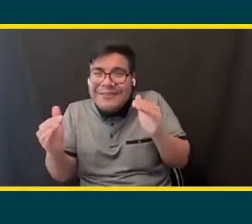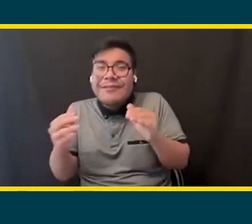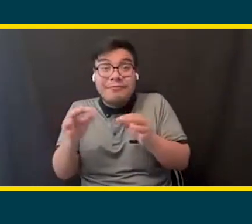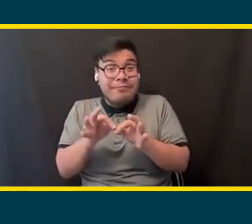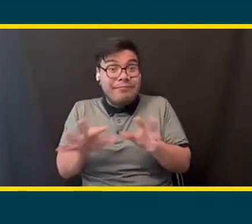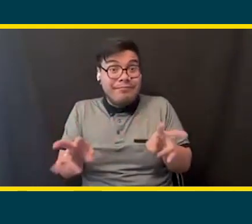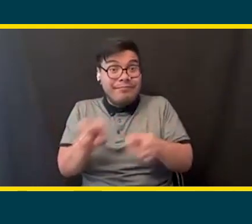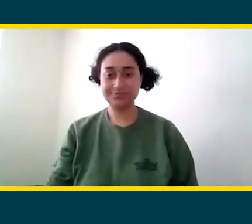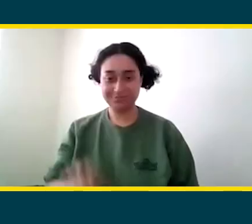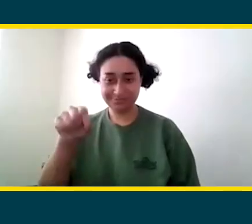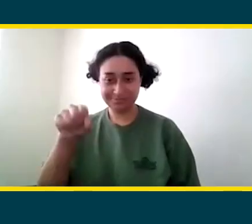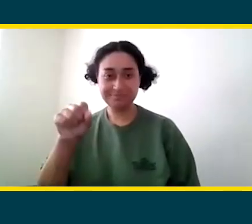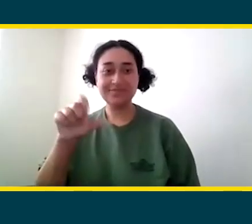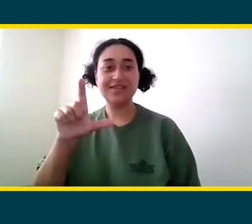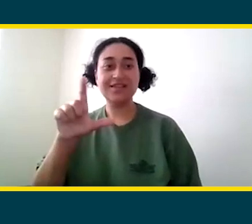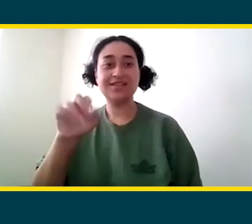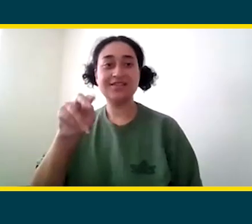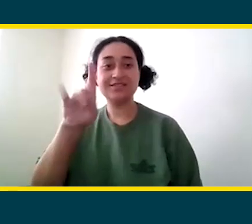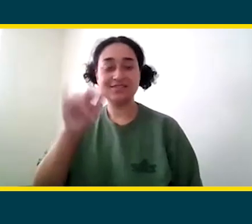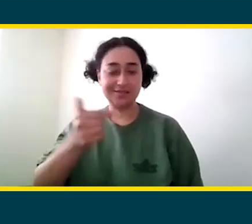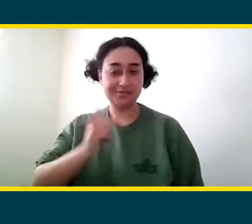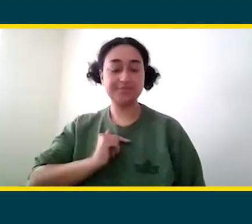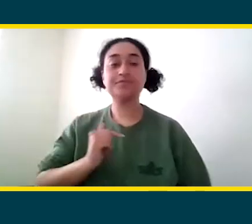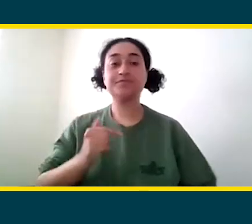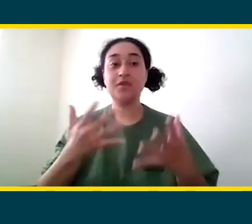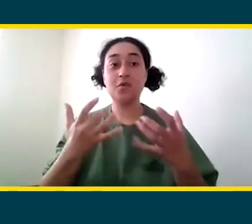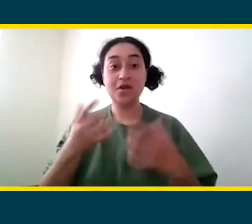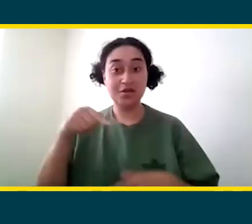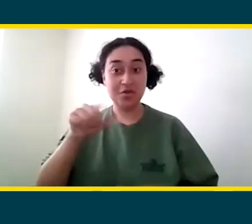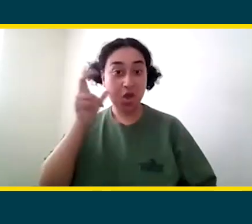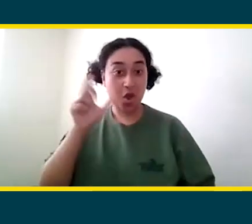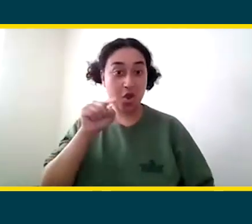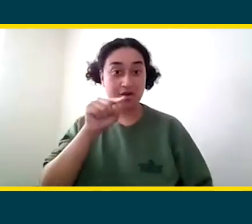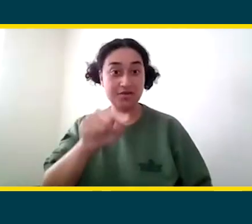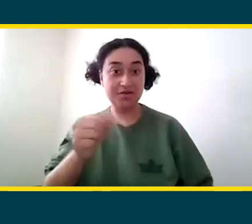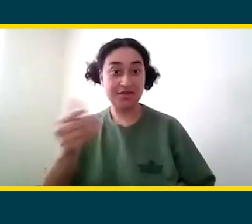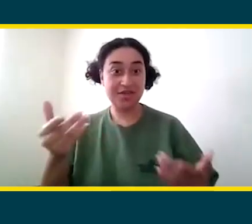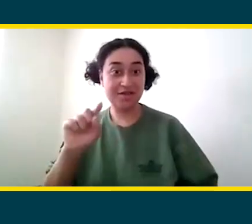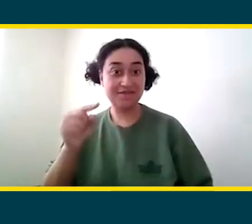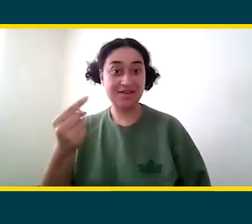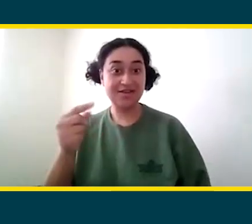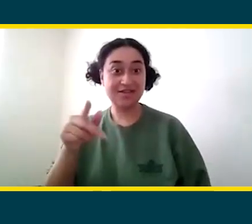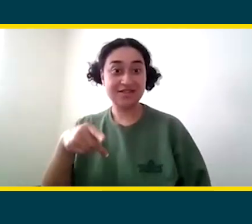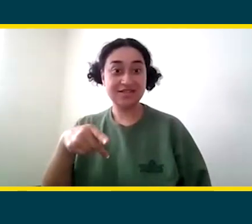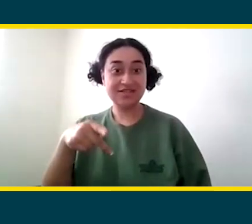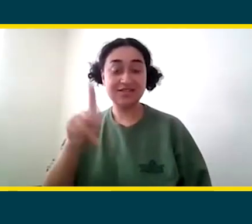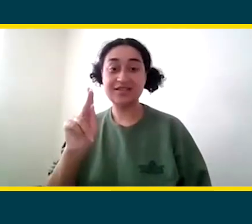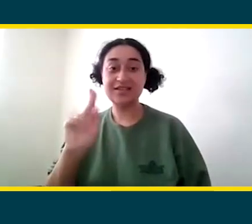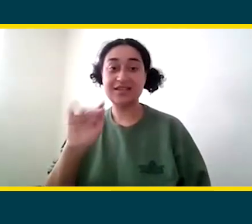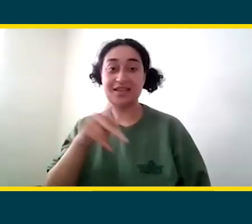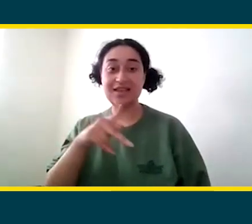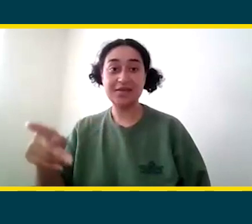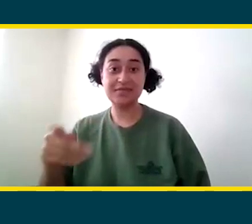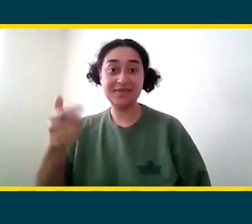Lindsay. I want you all to know you heard her here first, because Kip just gave me permission to stop worrying about